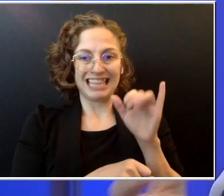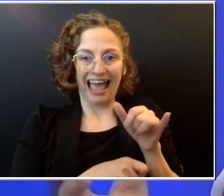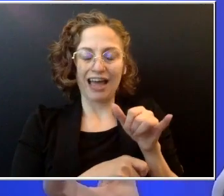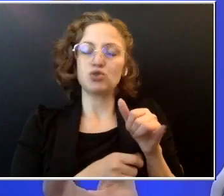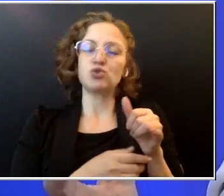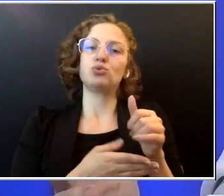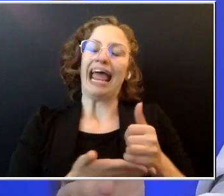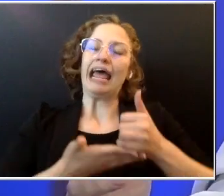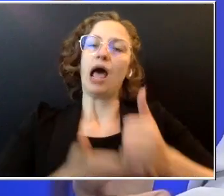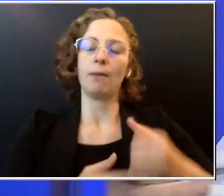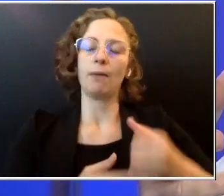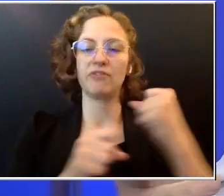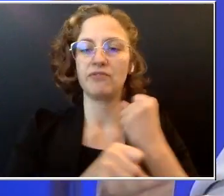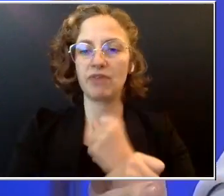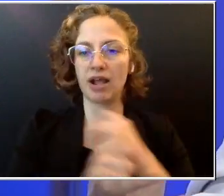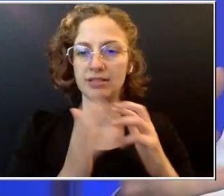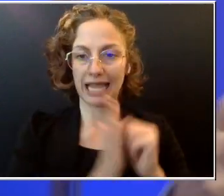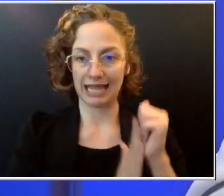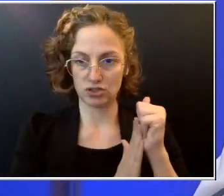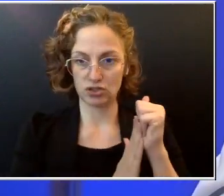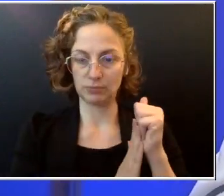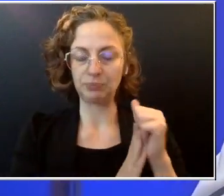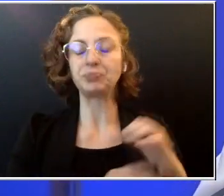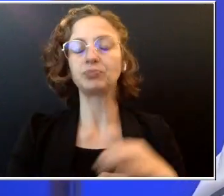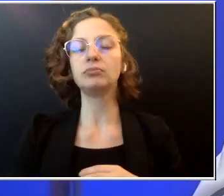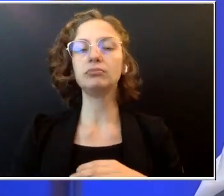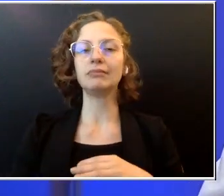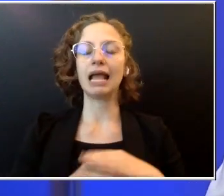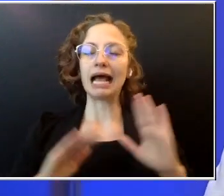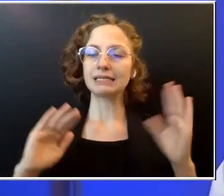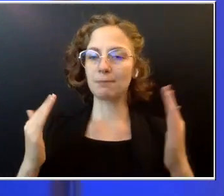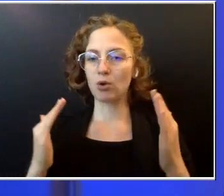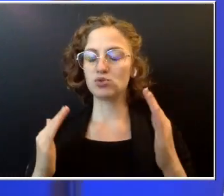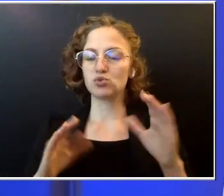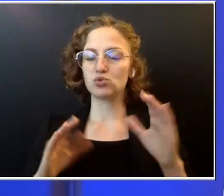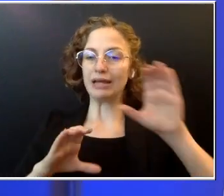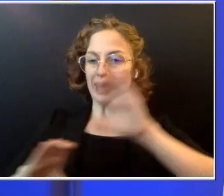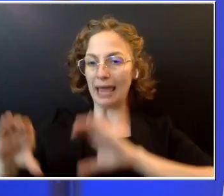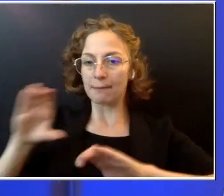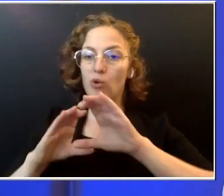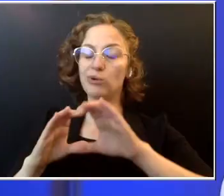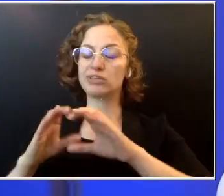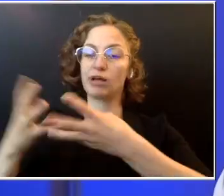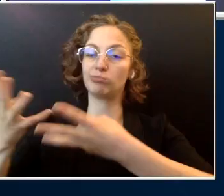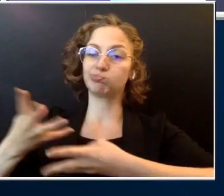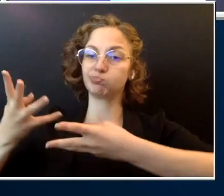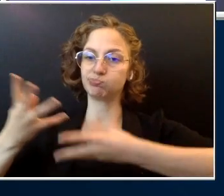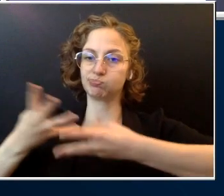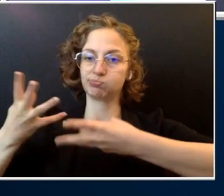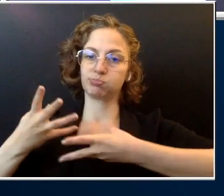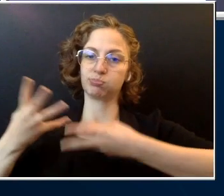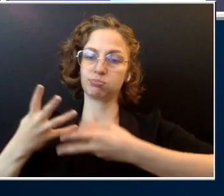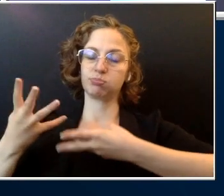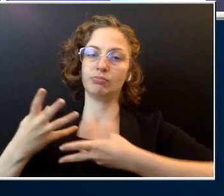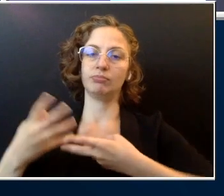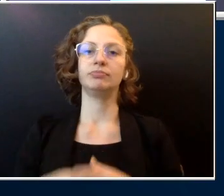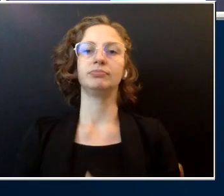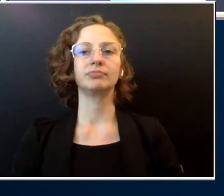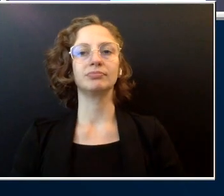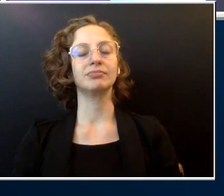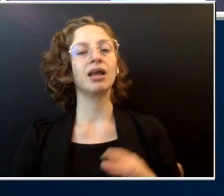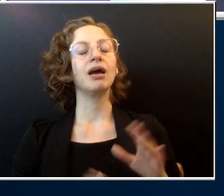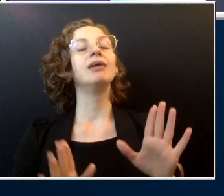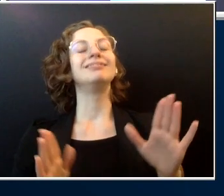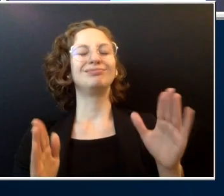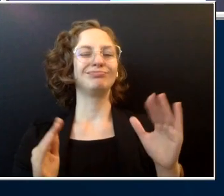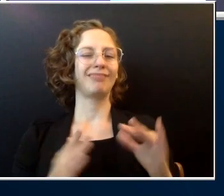as opposed to chemotherapy or a chemical that's going after it. Yeah, that makes sense. And on that note, Chelsea wants to know, Tim, what were the biggest side effects you had